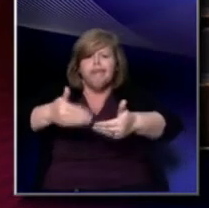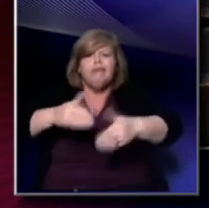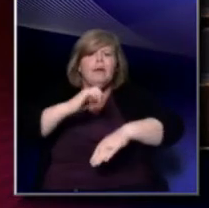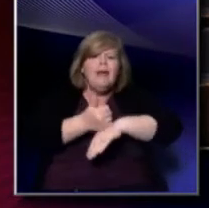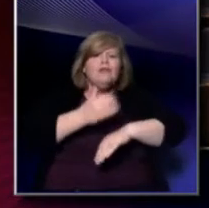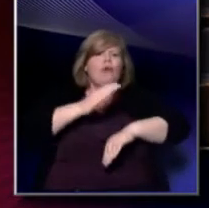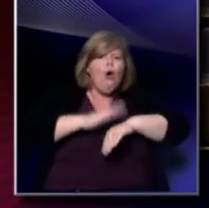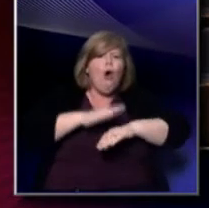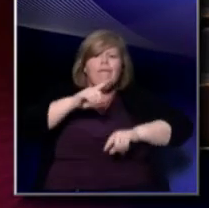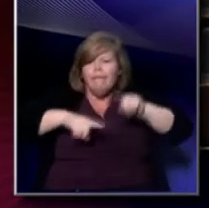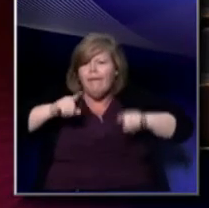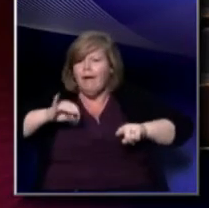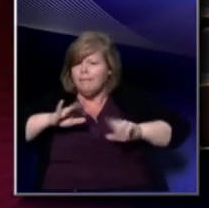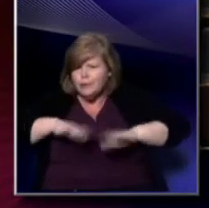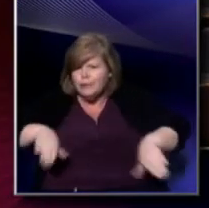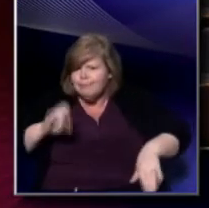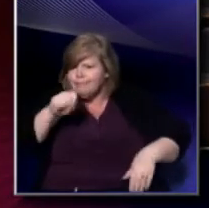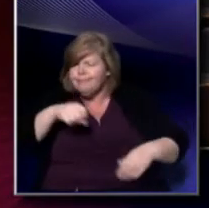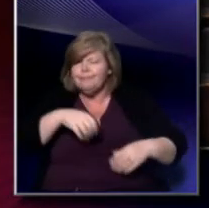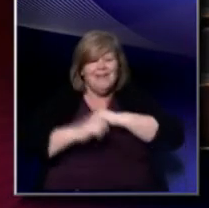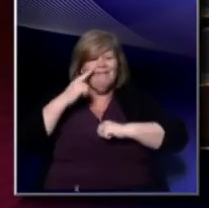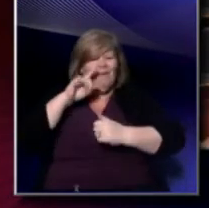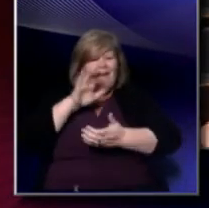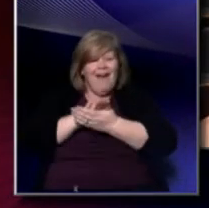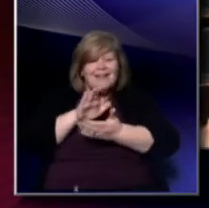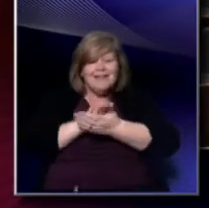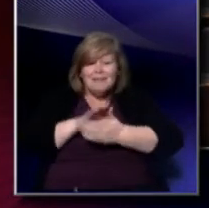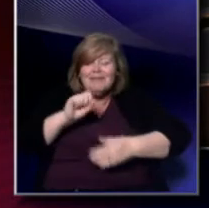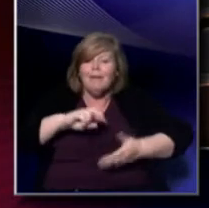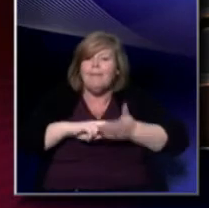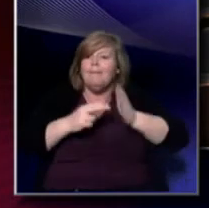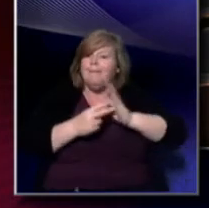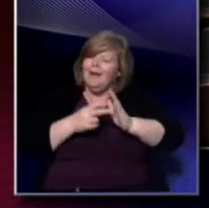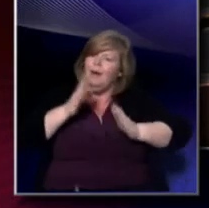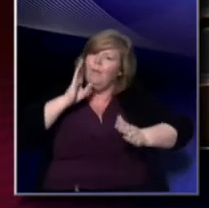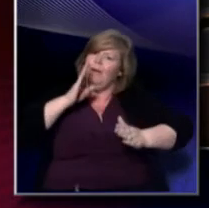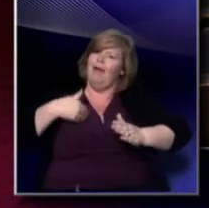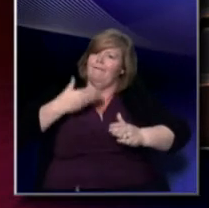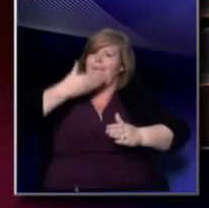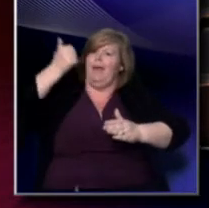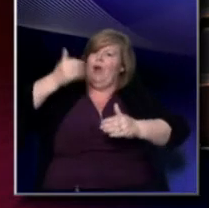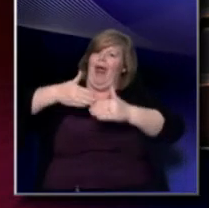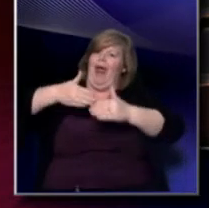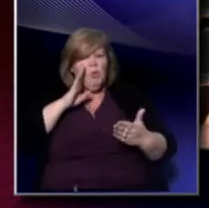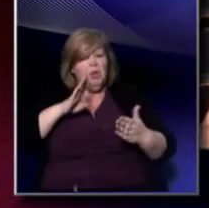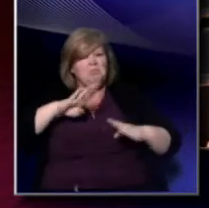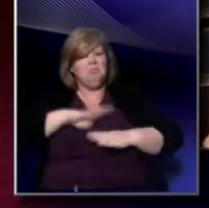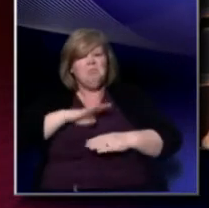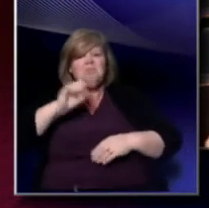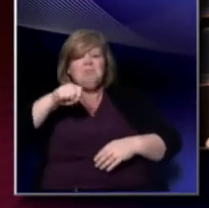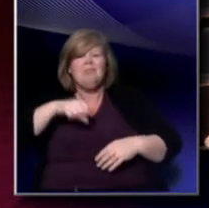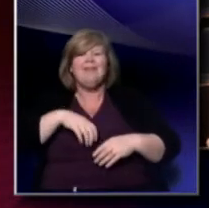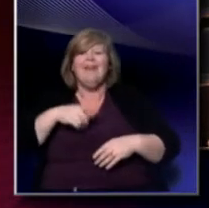have. We feel that by taking then increase the academic outcomes. We also think, and we know, the children